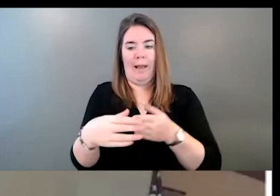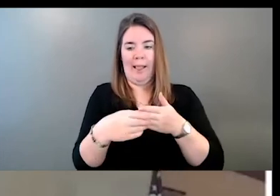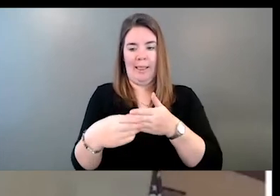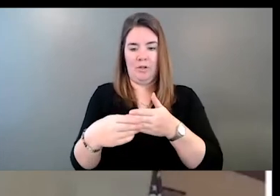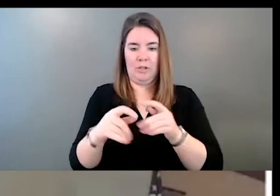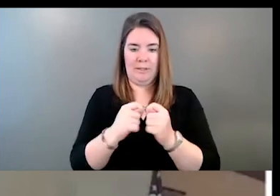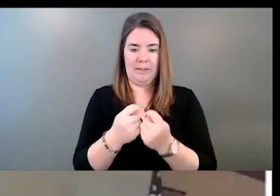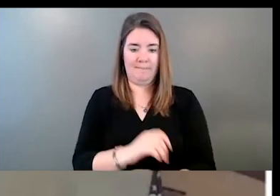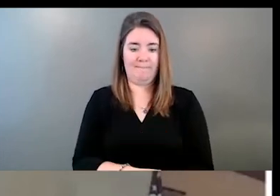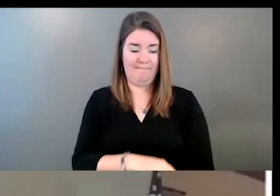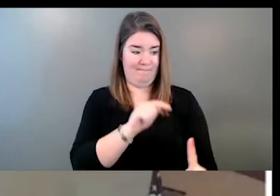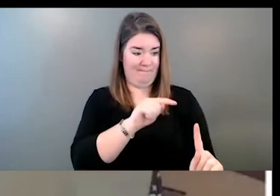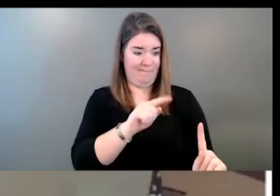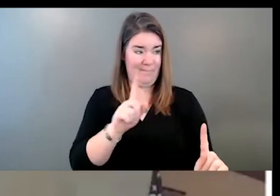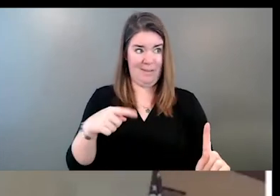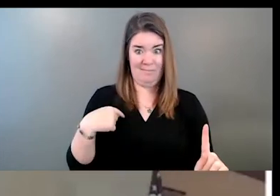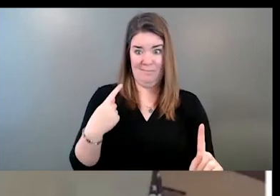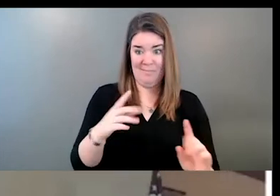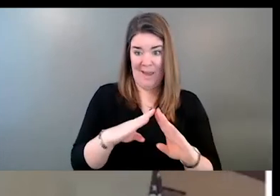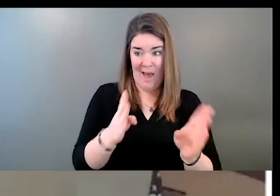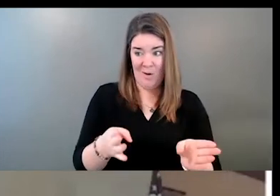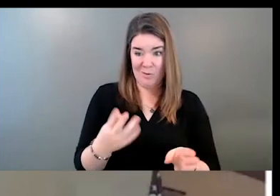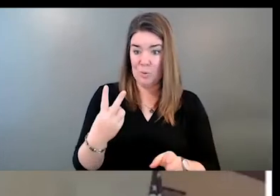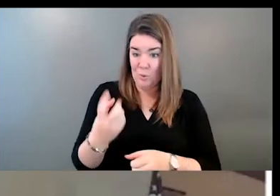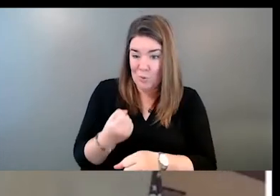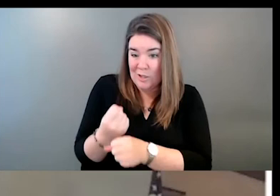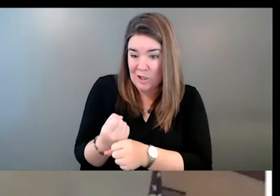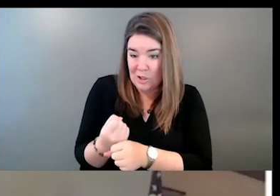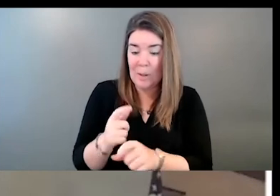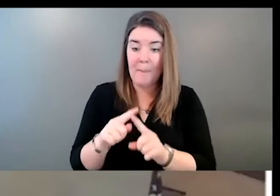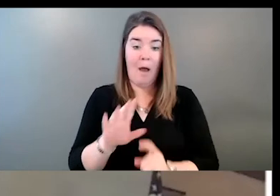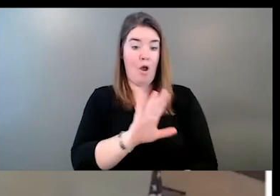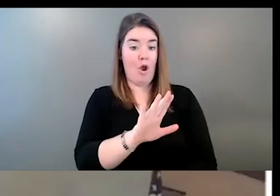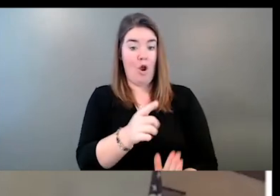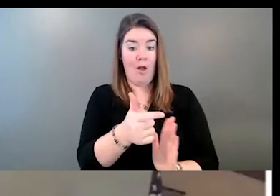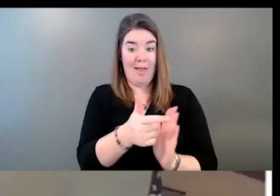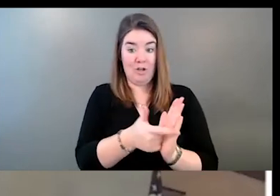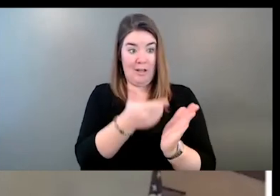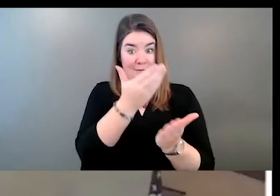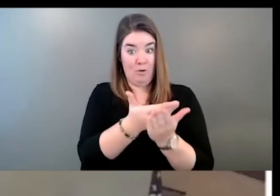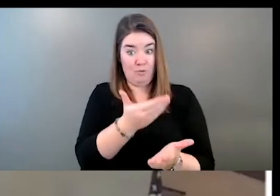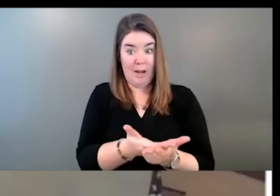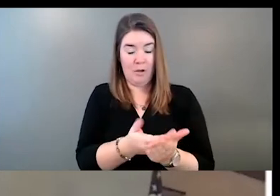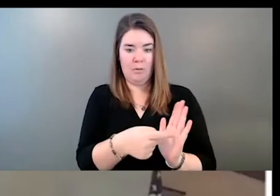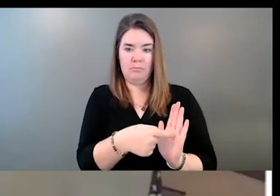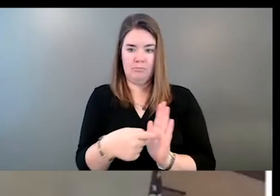You know, she's been in the House only about 2 years, but her legislative record demonstrates